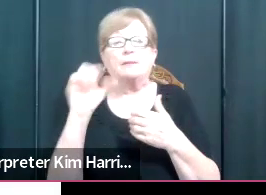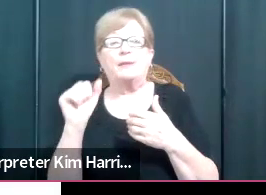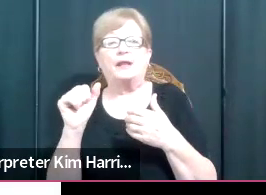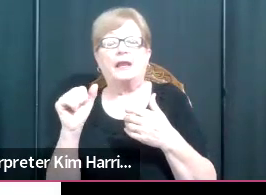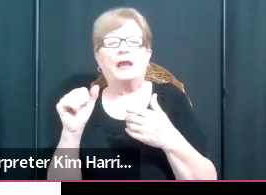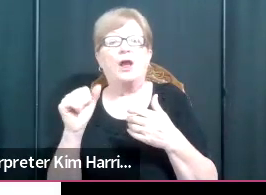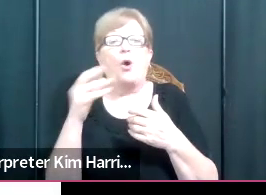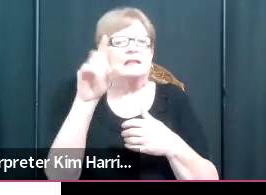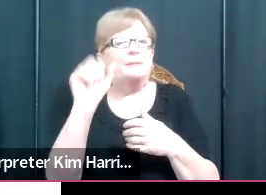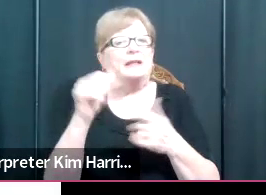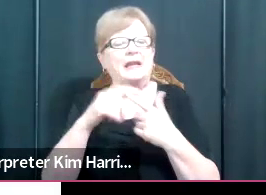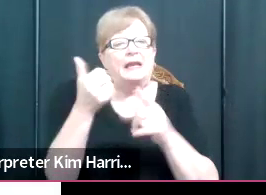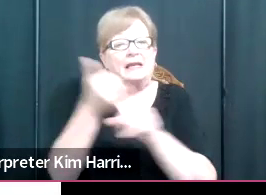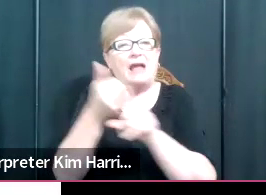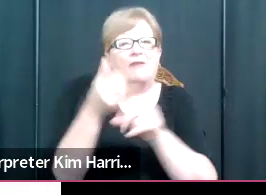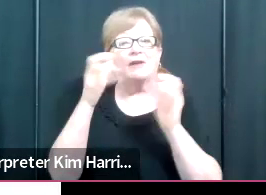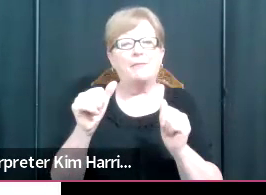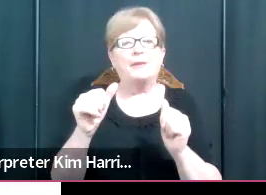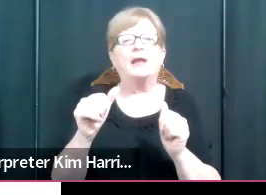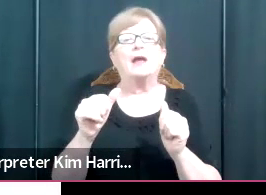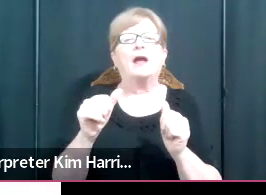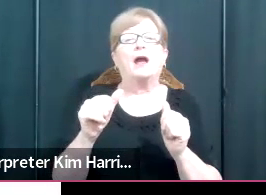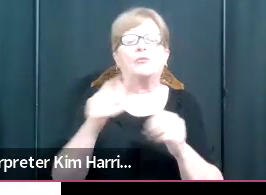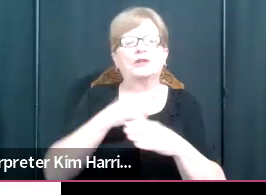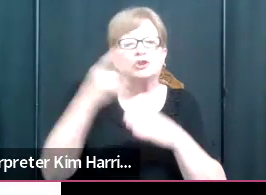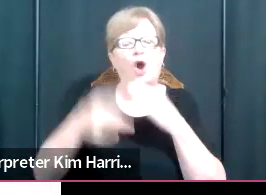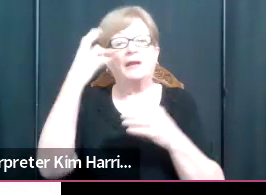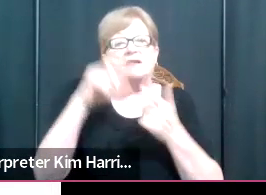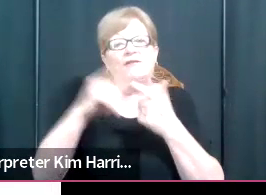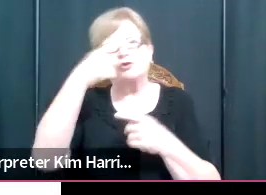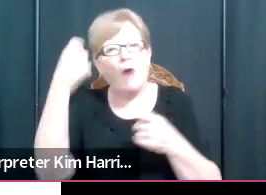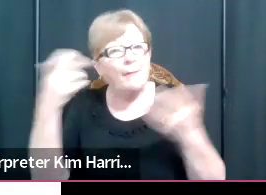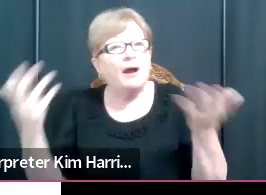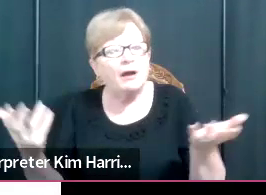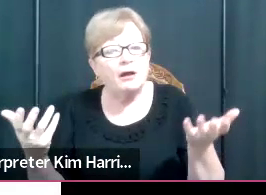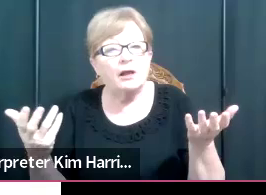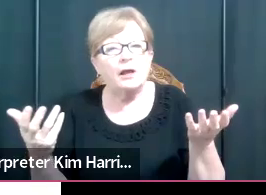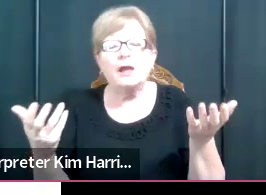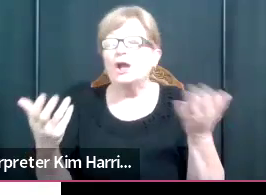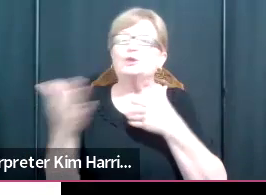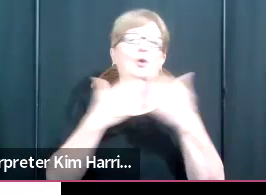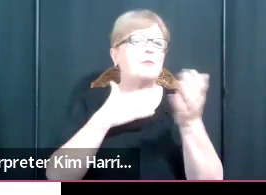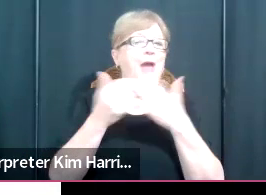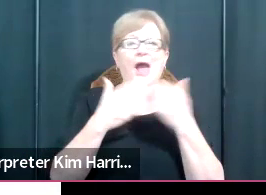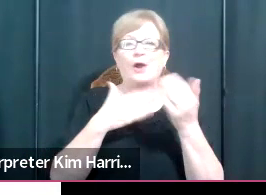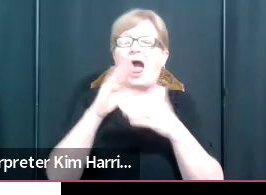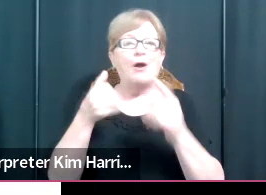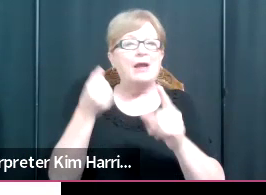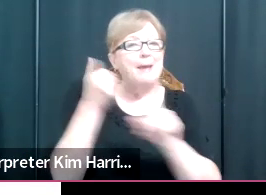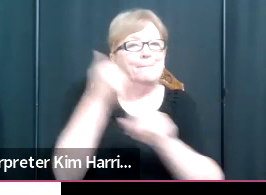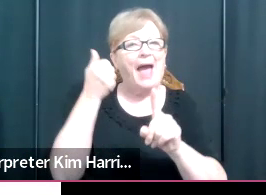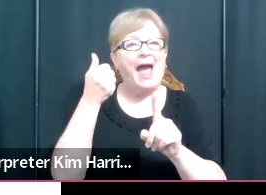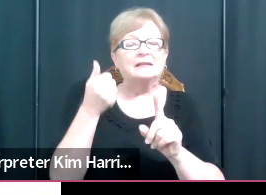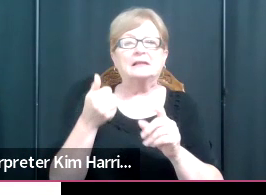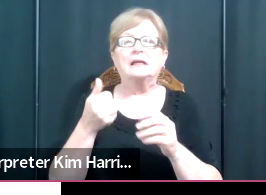disability can be experienced as a result of the trauma. No matter where it impacts, where it shows up,